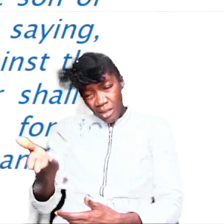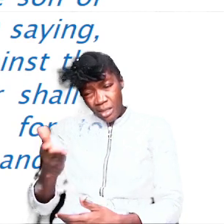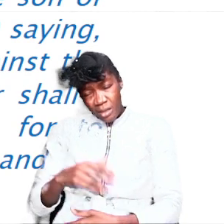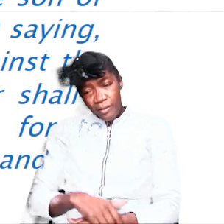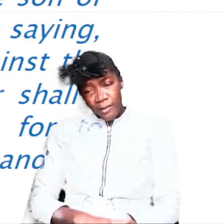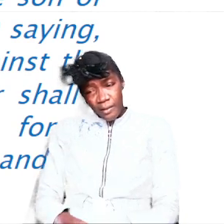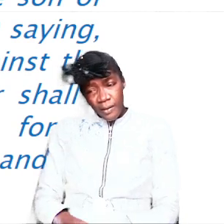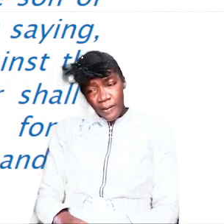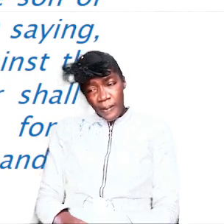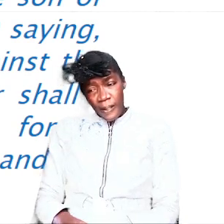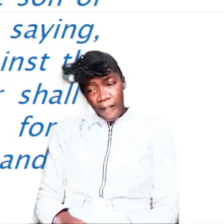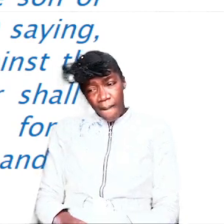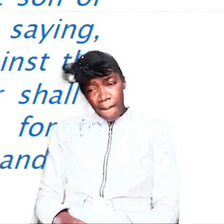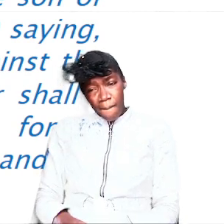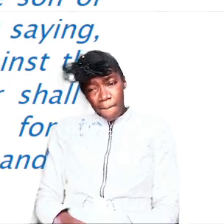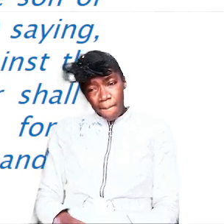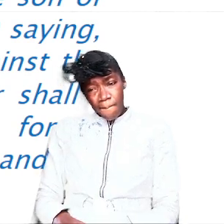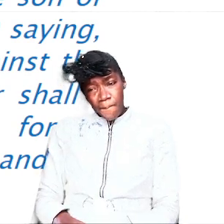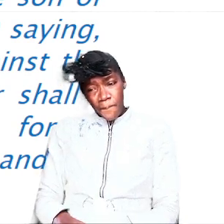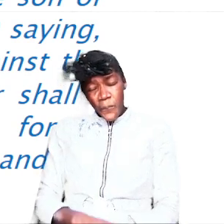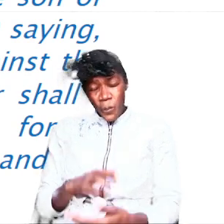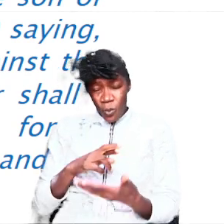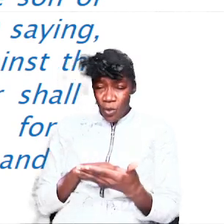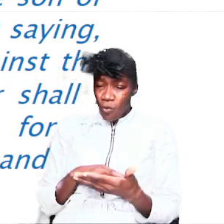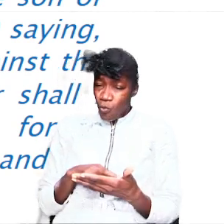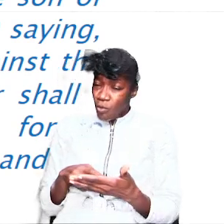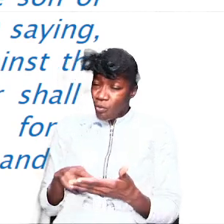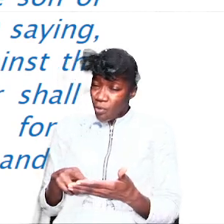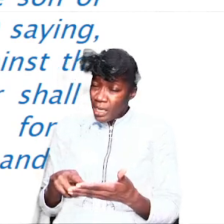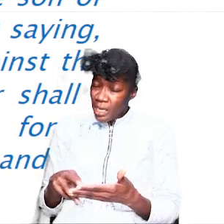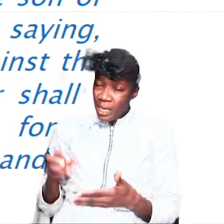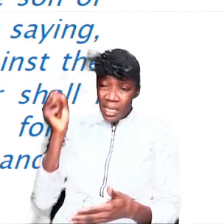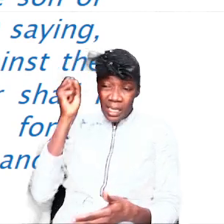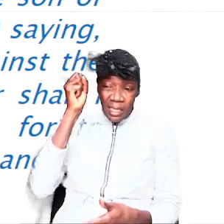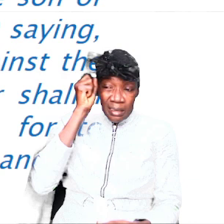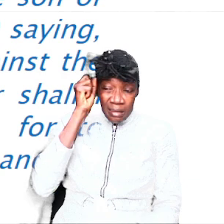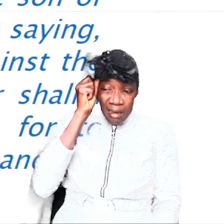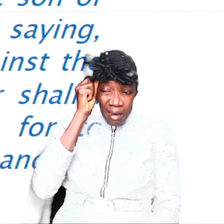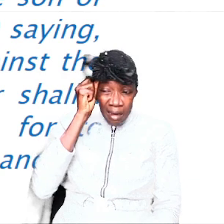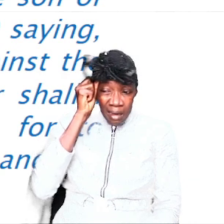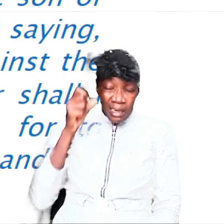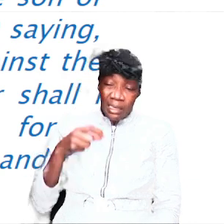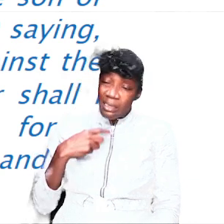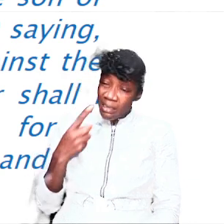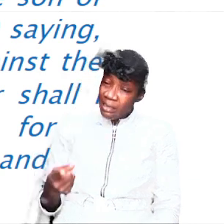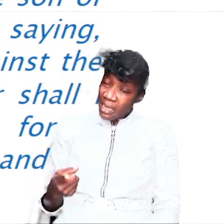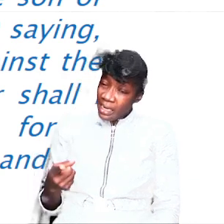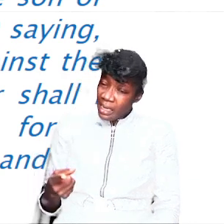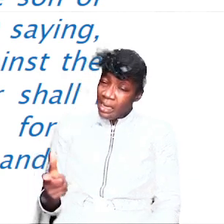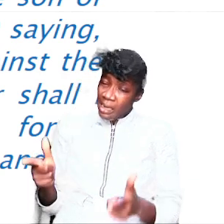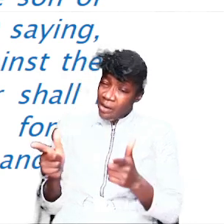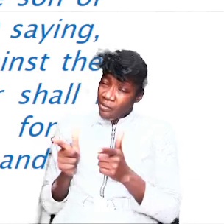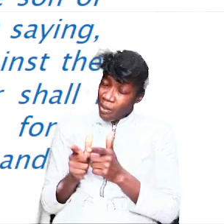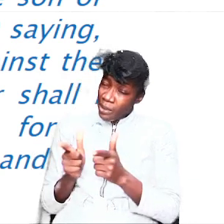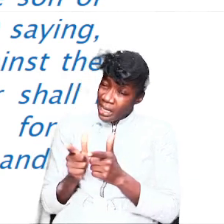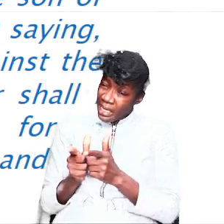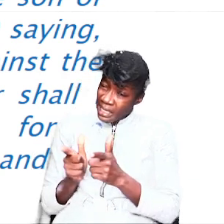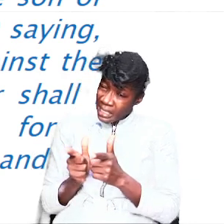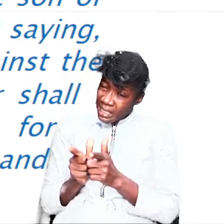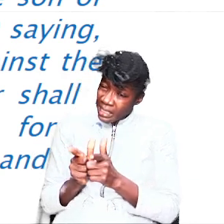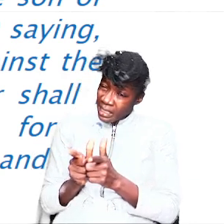So we read where King Saul said, I am from the smallest tribe of